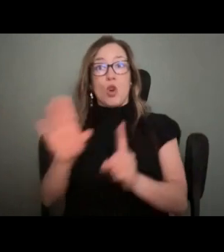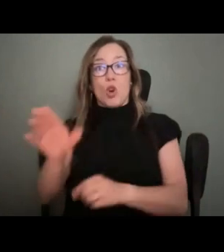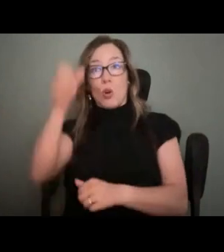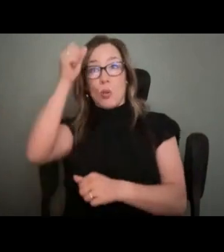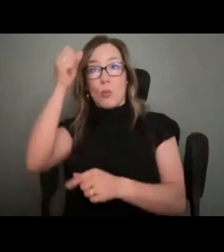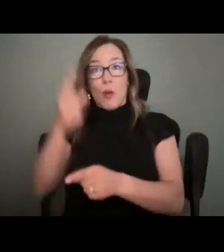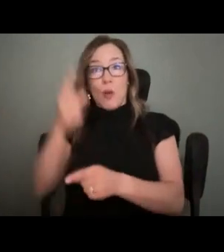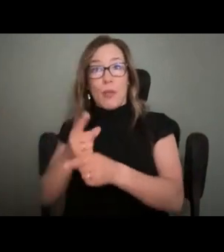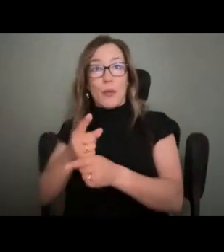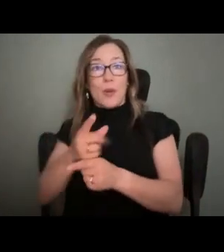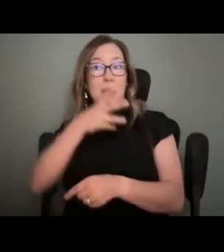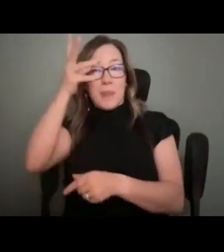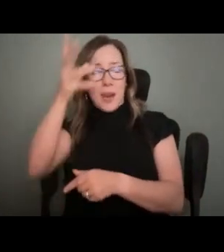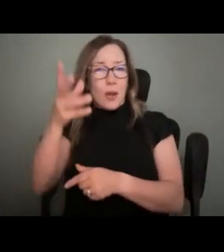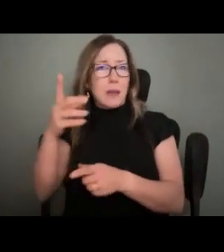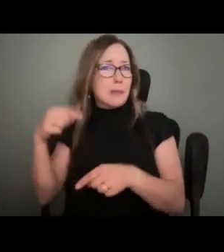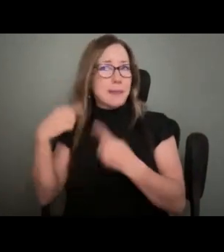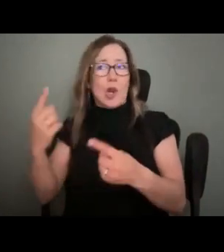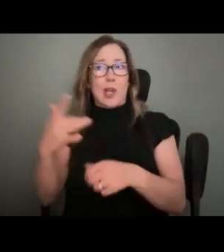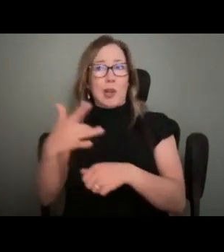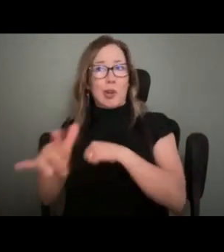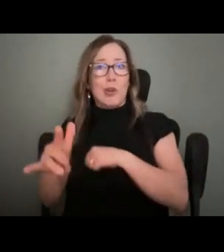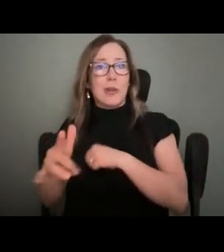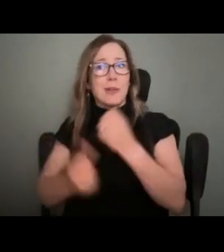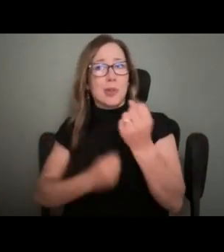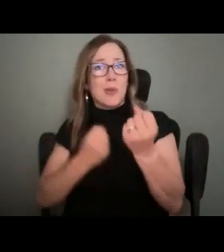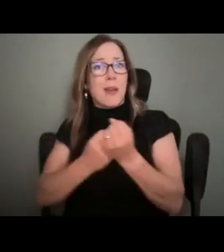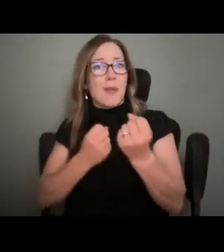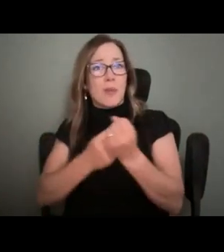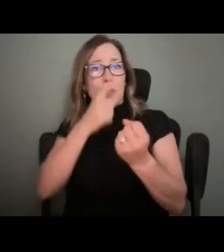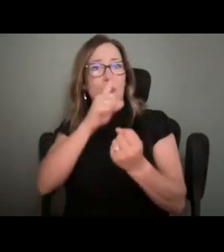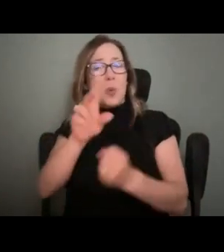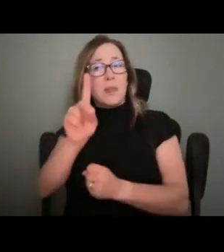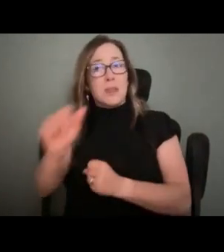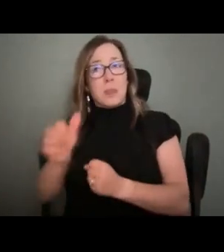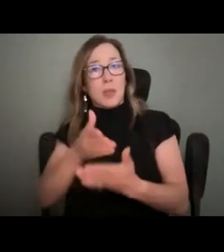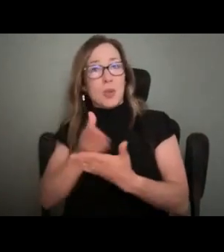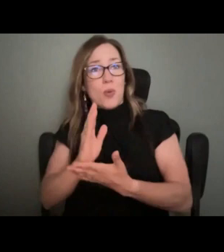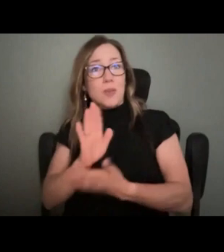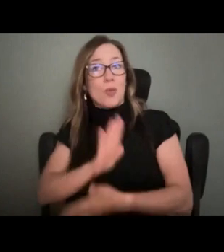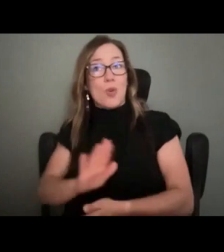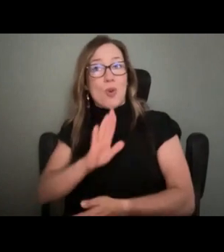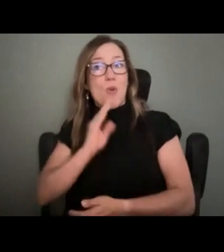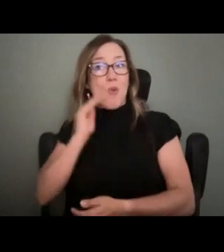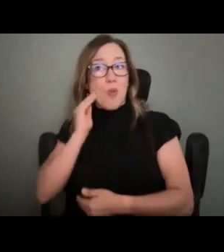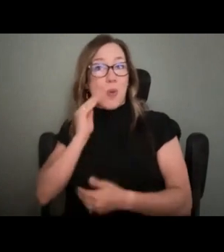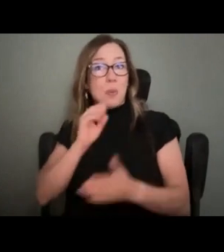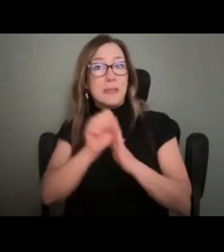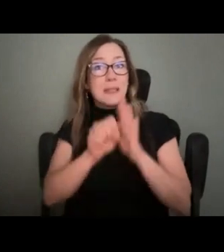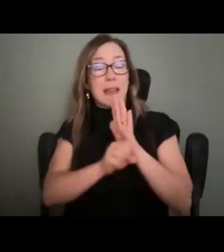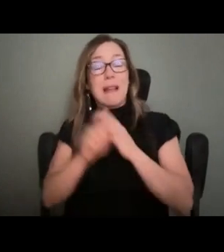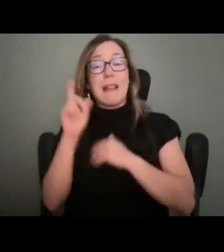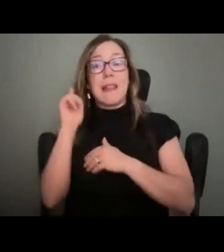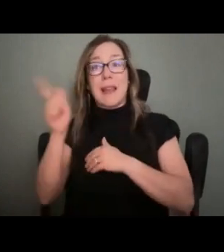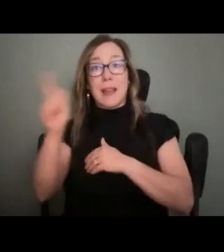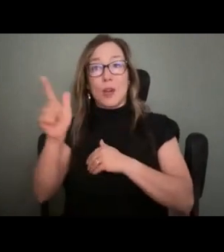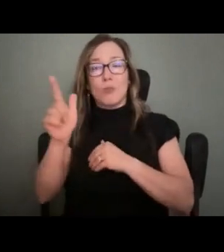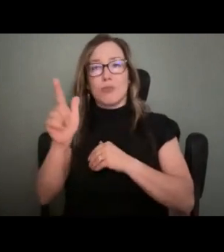parents from an early age to advocate for disability rights in her home state and later across the